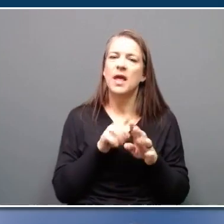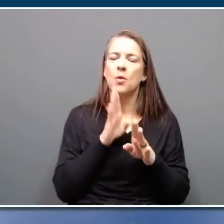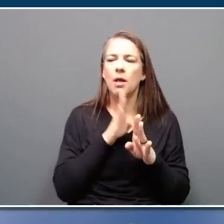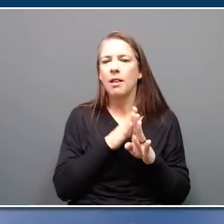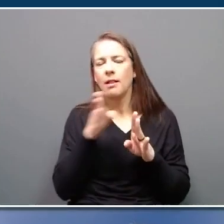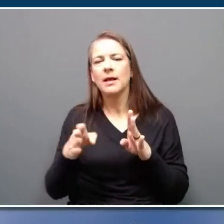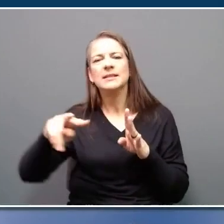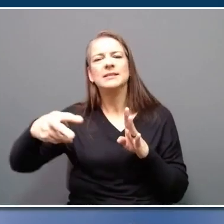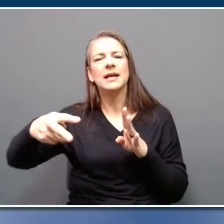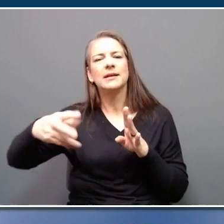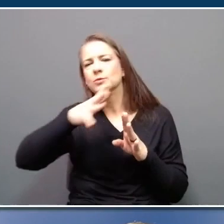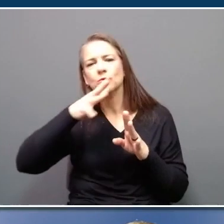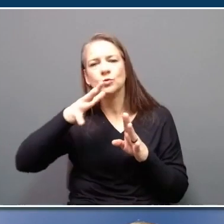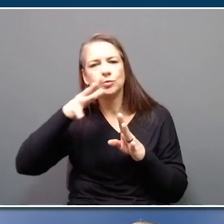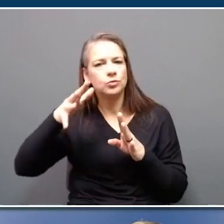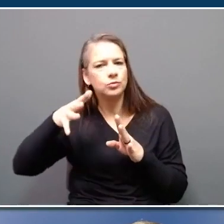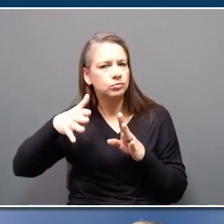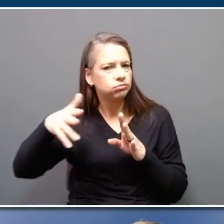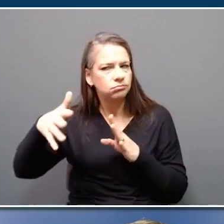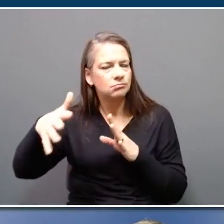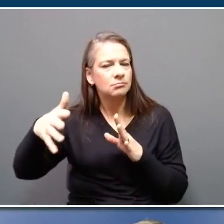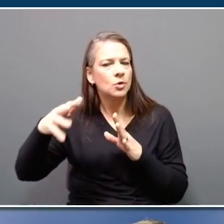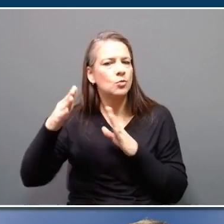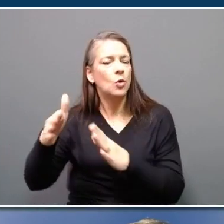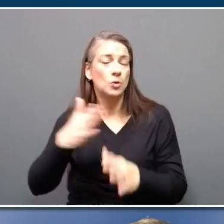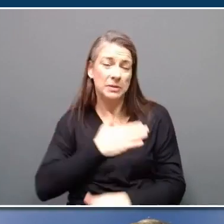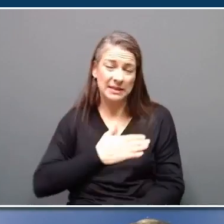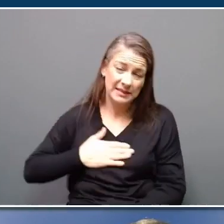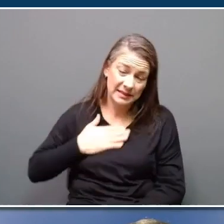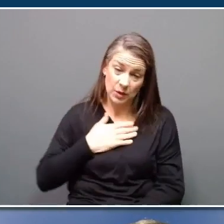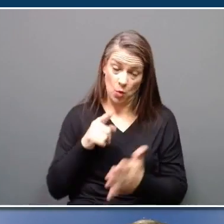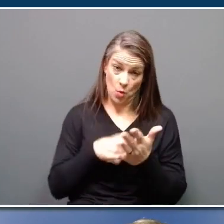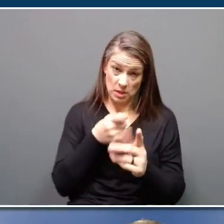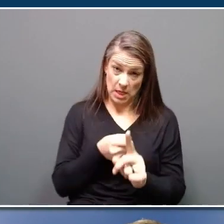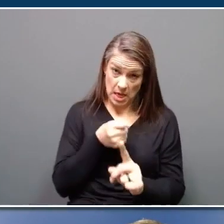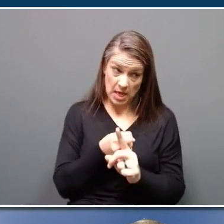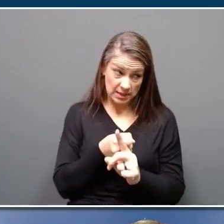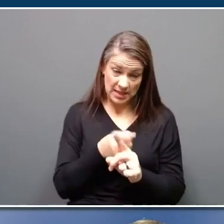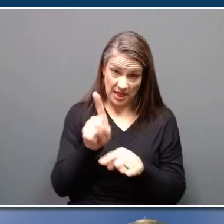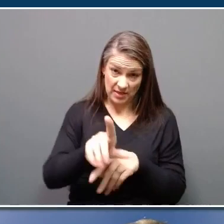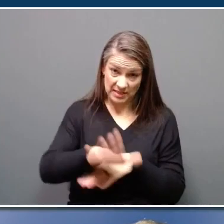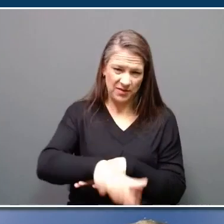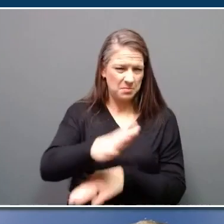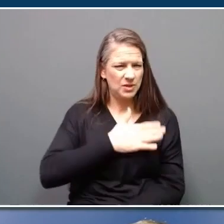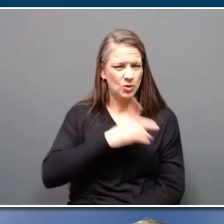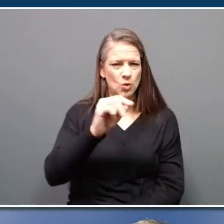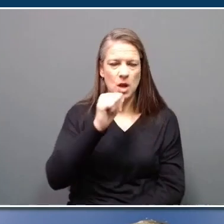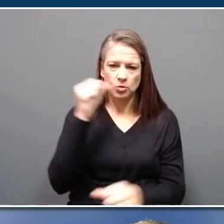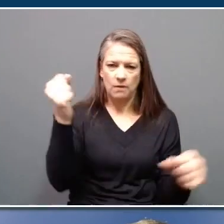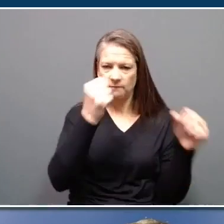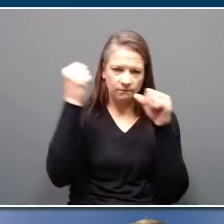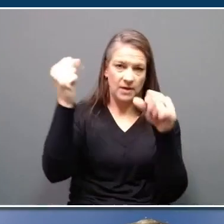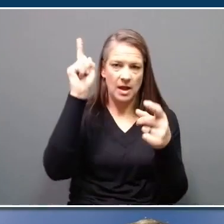secondary routes. So please, once this hits, especially this afternoon, don't be on the roads until you have